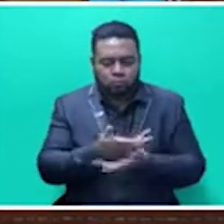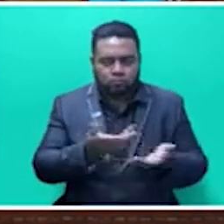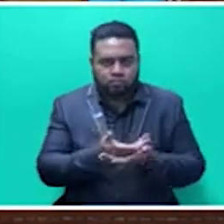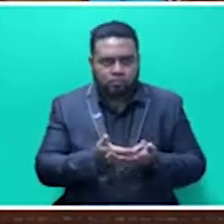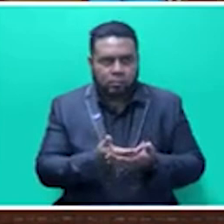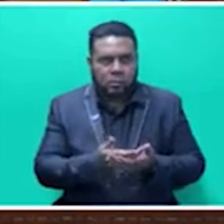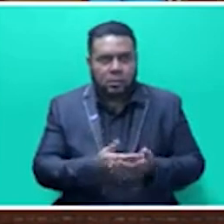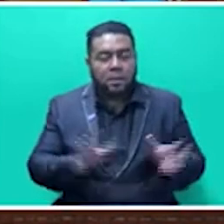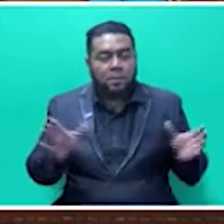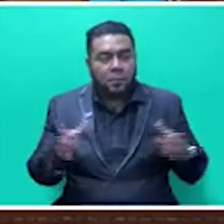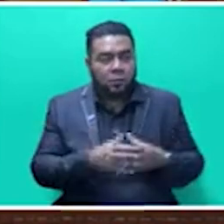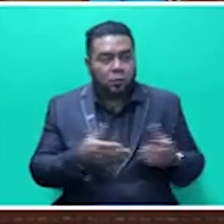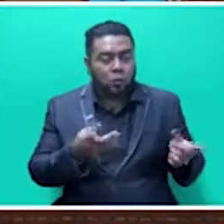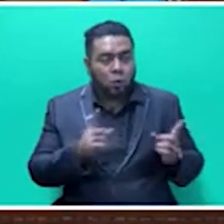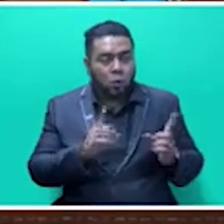The Privileges Committee